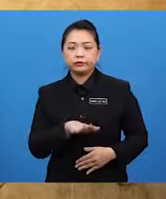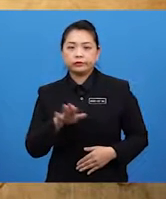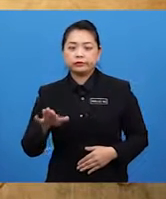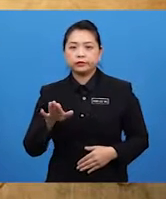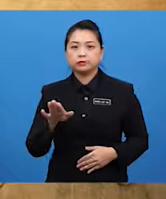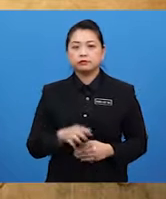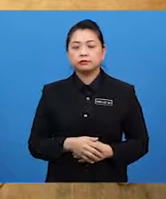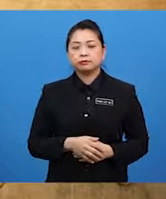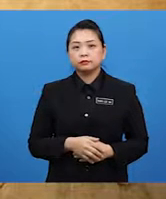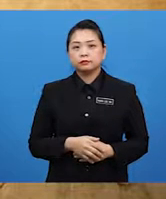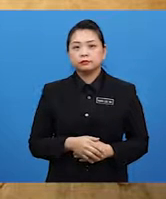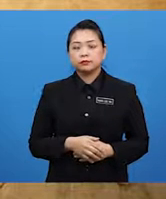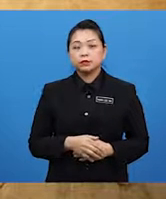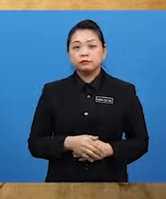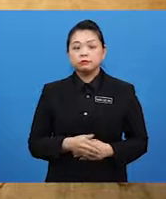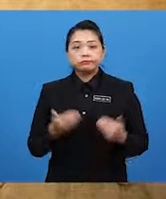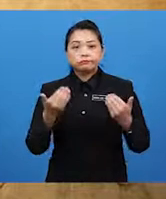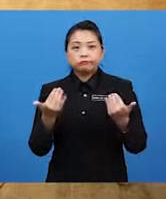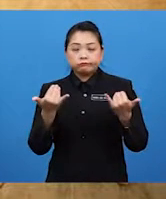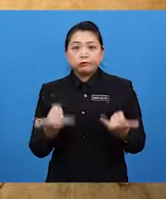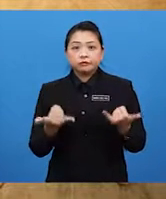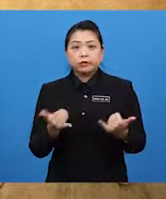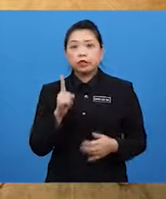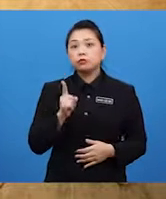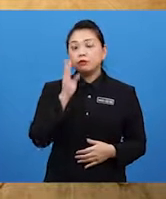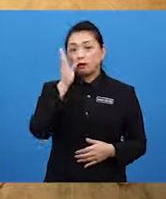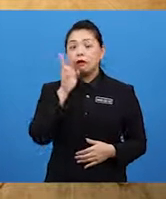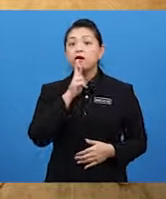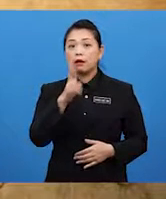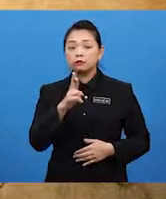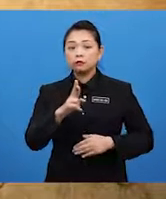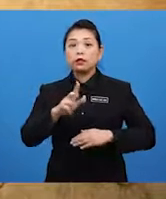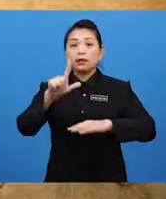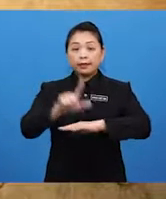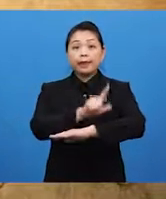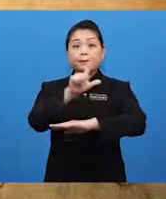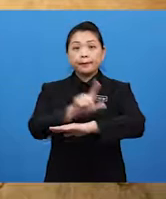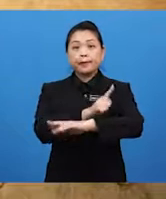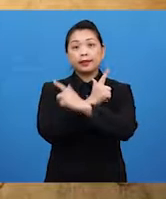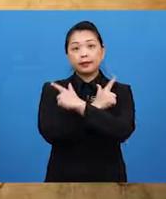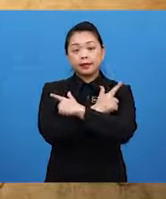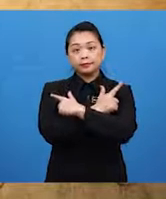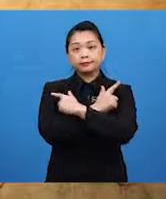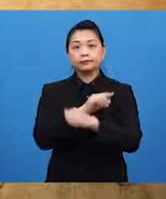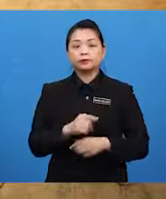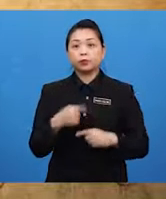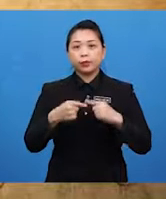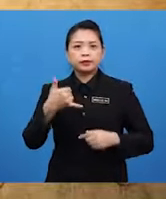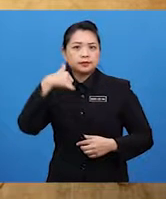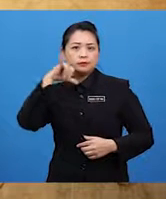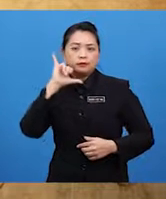treble. Today, you are a lamb. Love, where yesterday, a